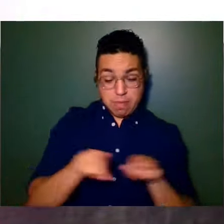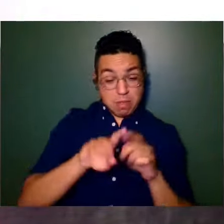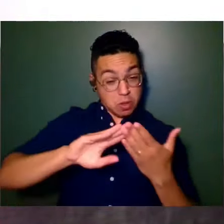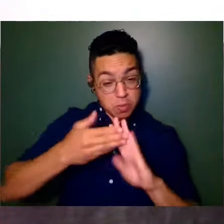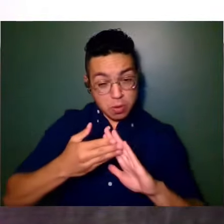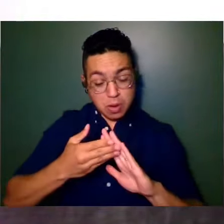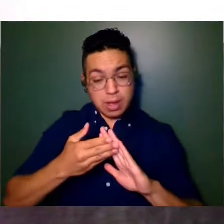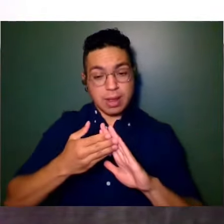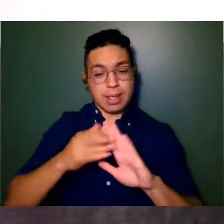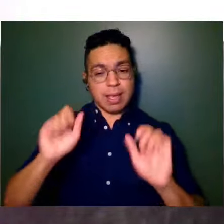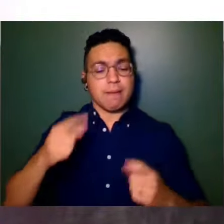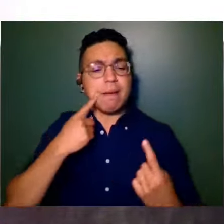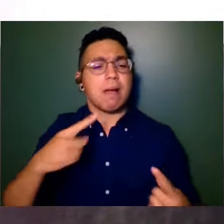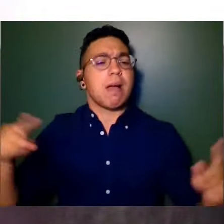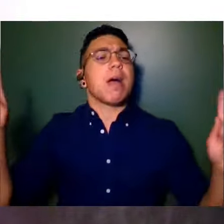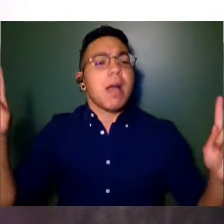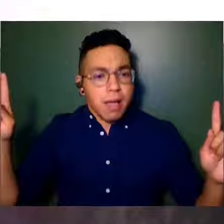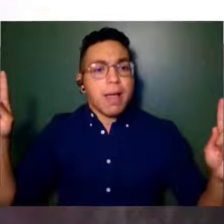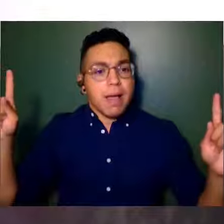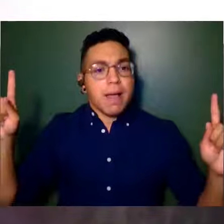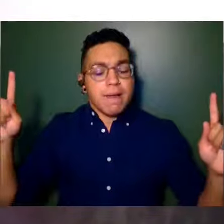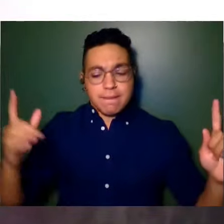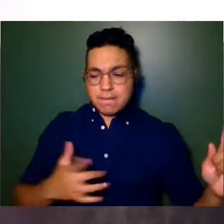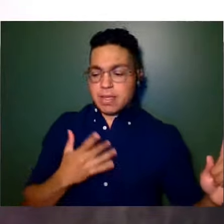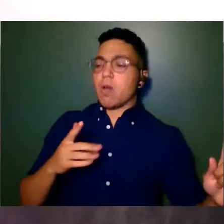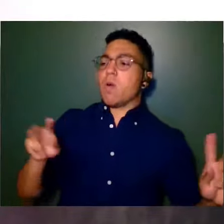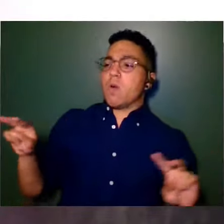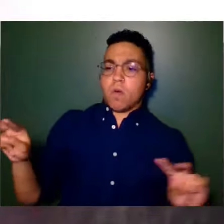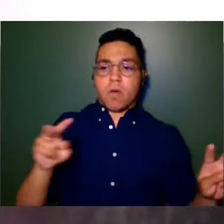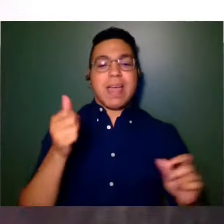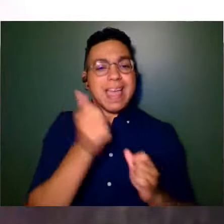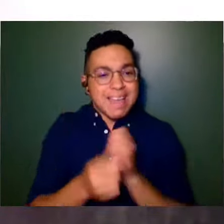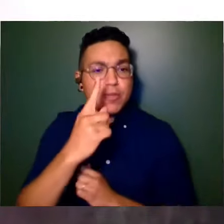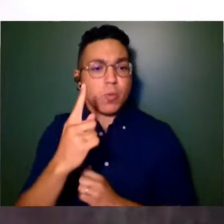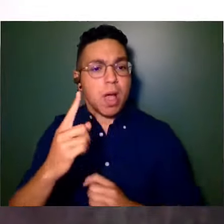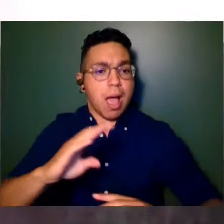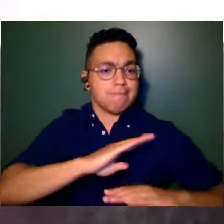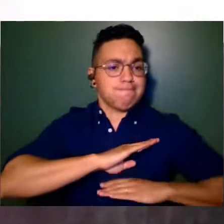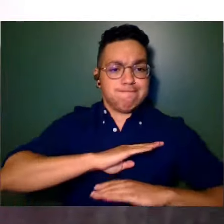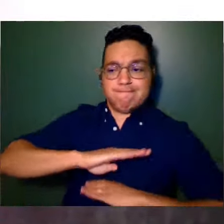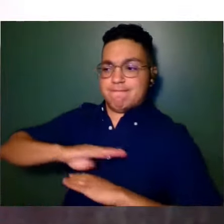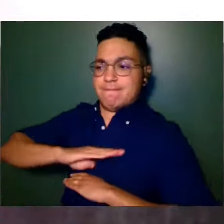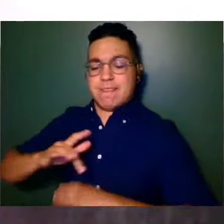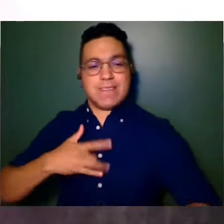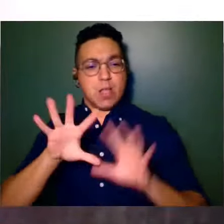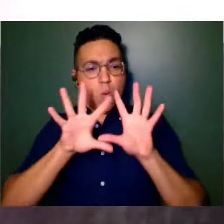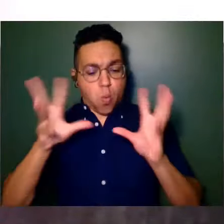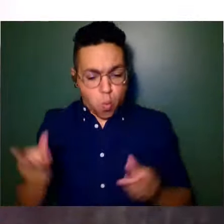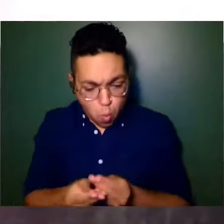where everyone is getting what they need in order to feel whole.